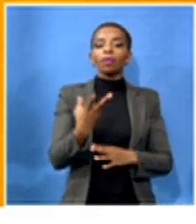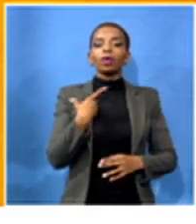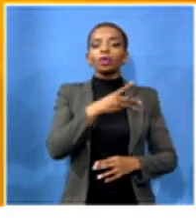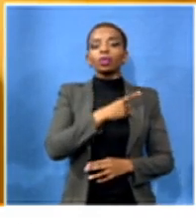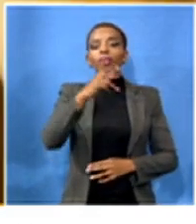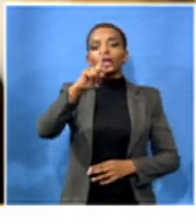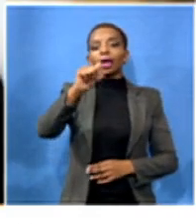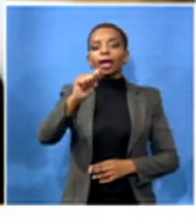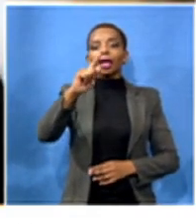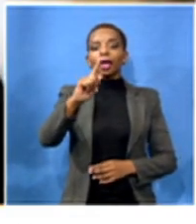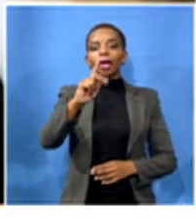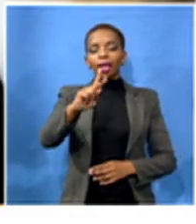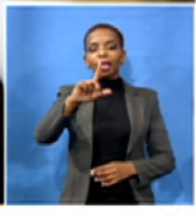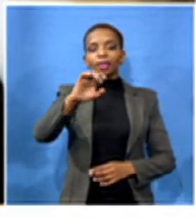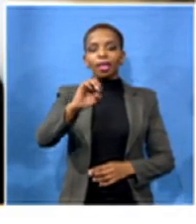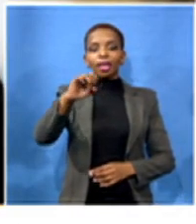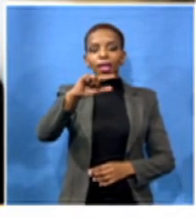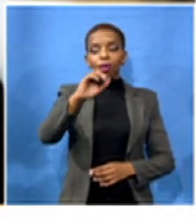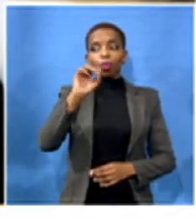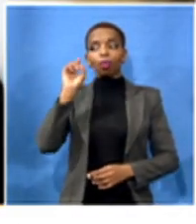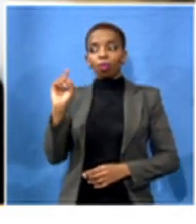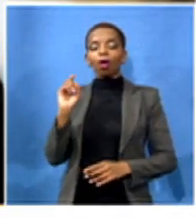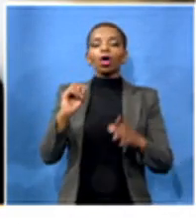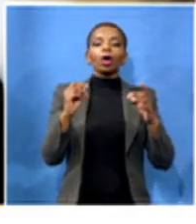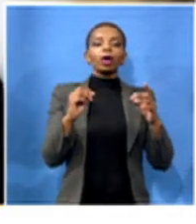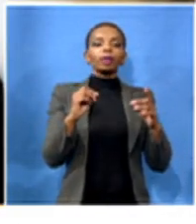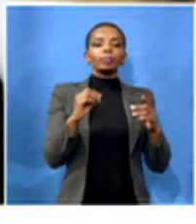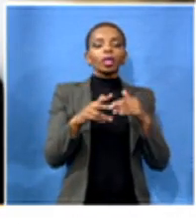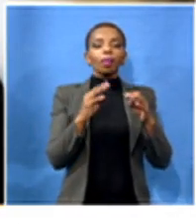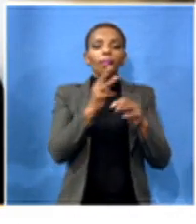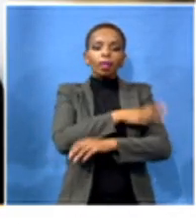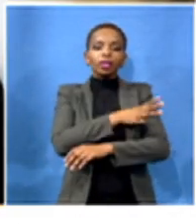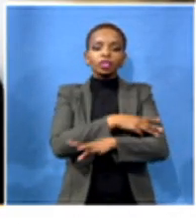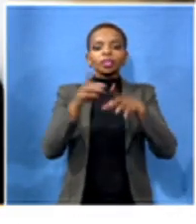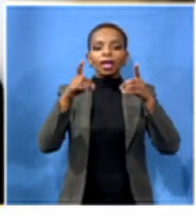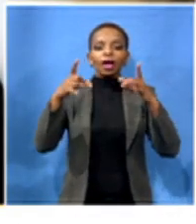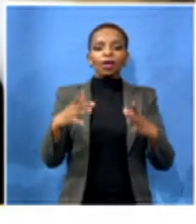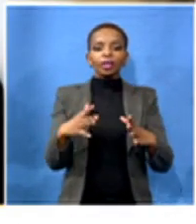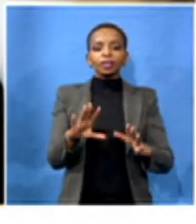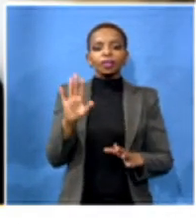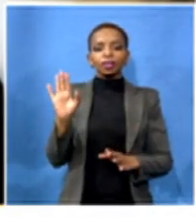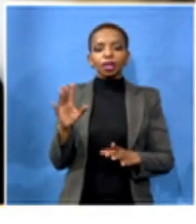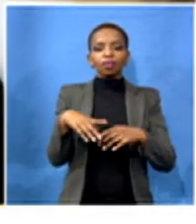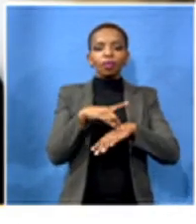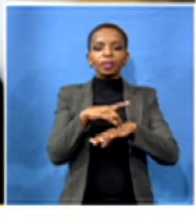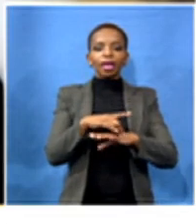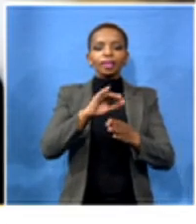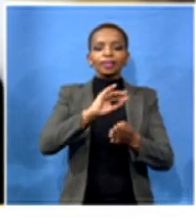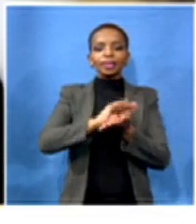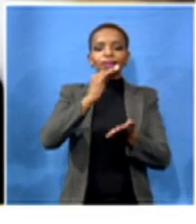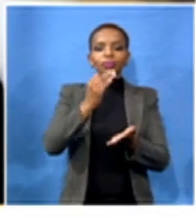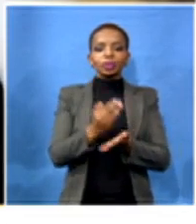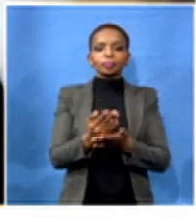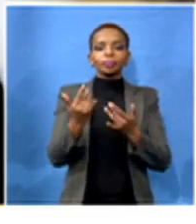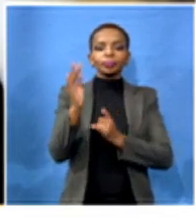us now. He's the Managing Director of the Board of Healthcare Funders, and he is joining us via Skype. Thanks so much. Great to have